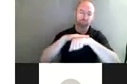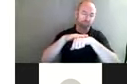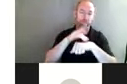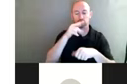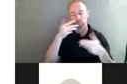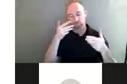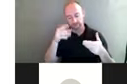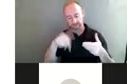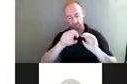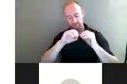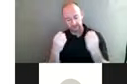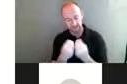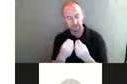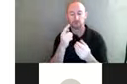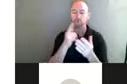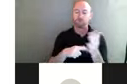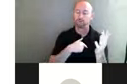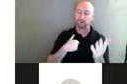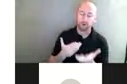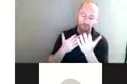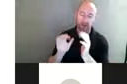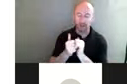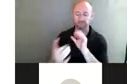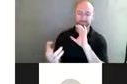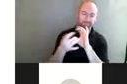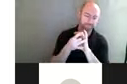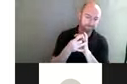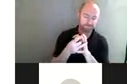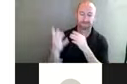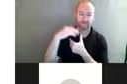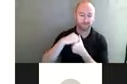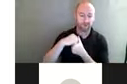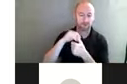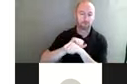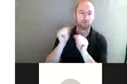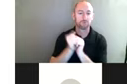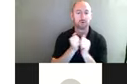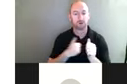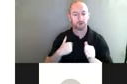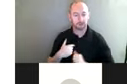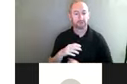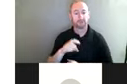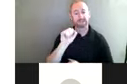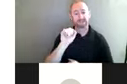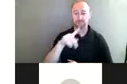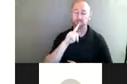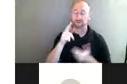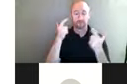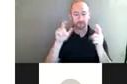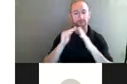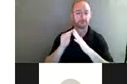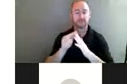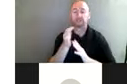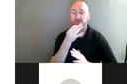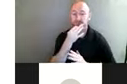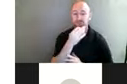are, what we have to offer, how you can connect with us, and how you can participate with us. ESIP is really a large community of experts,